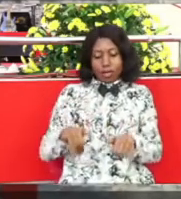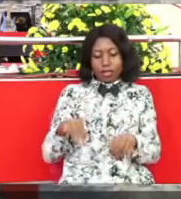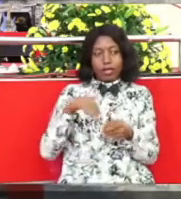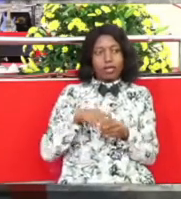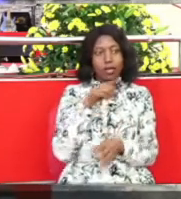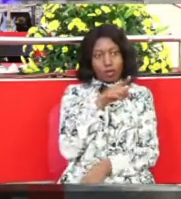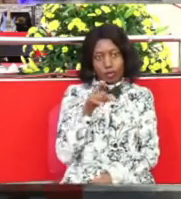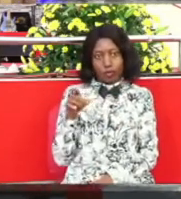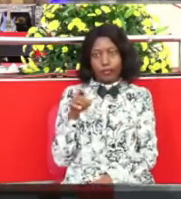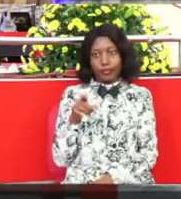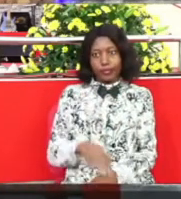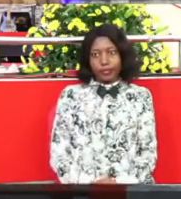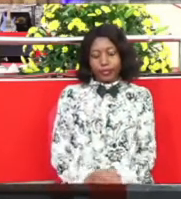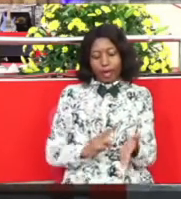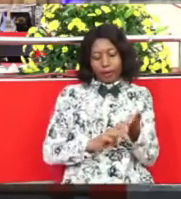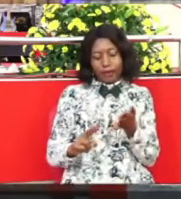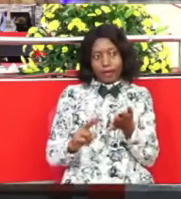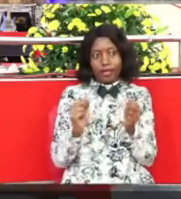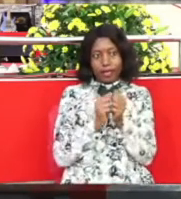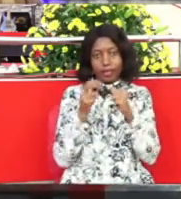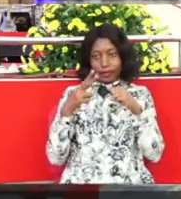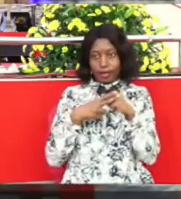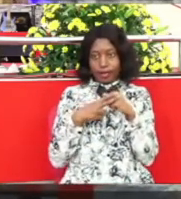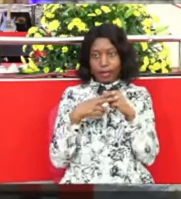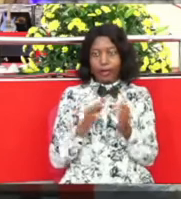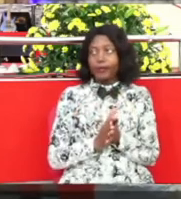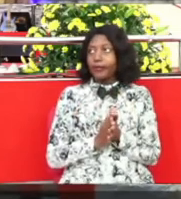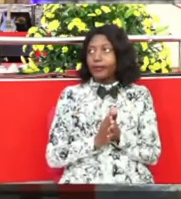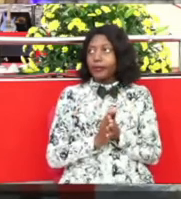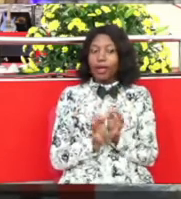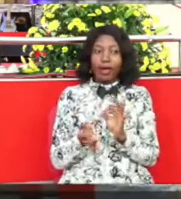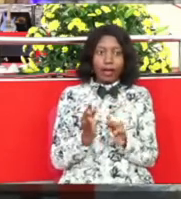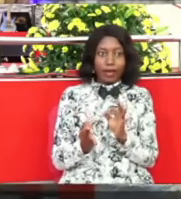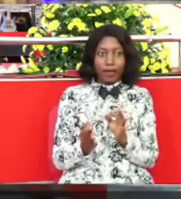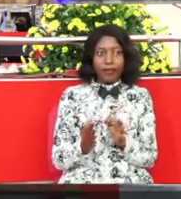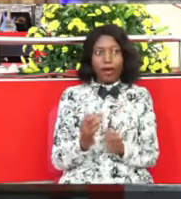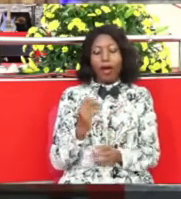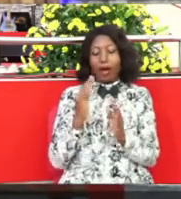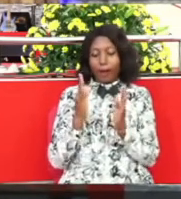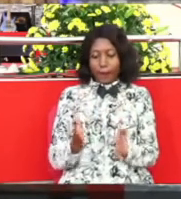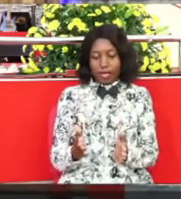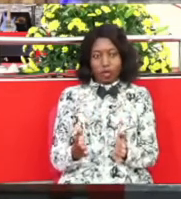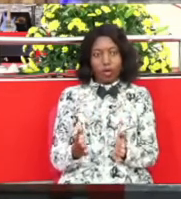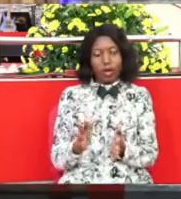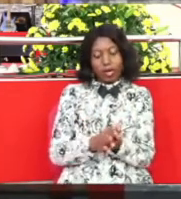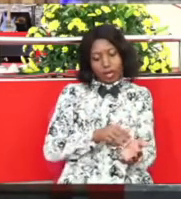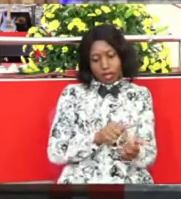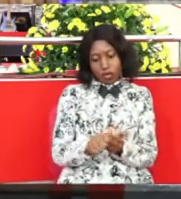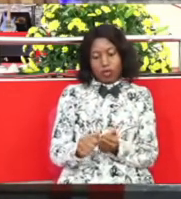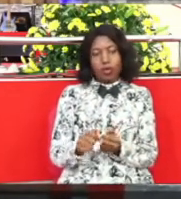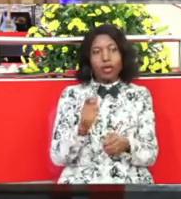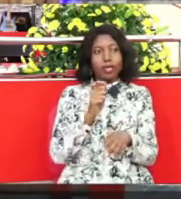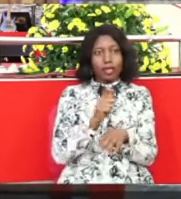Mungu yuaishi ndani yenu. Verse 17. 17. If anyone defiles the temple of God,